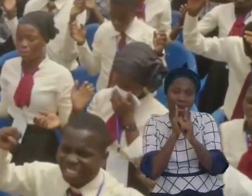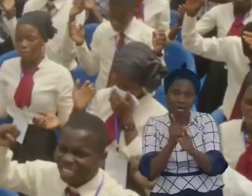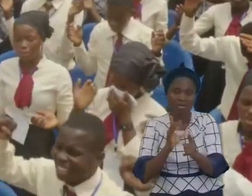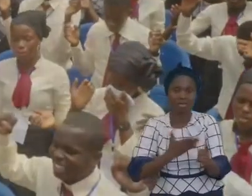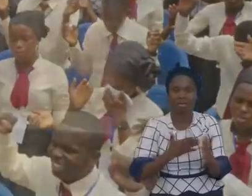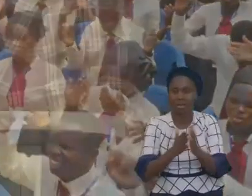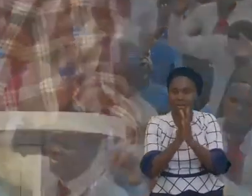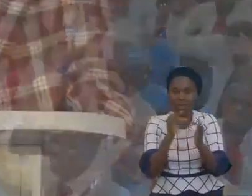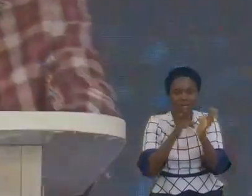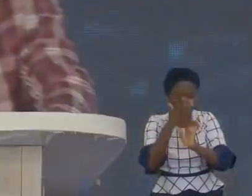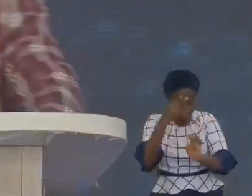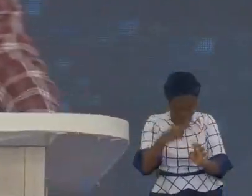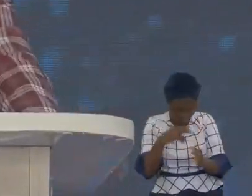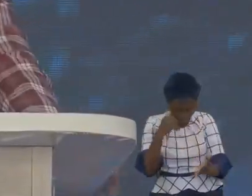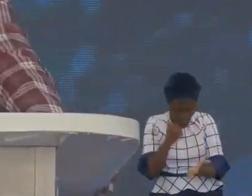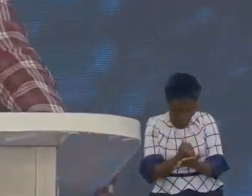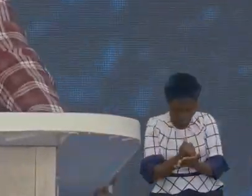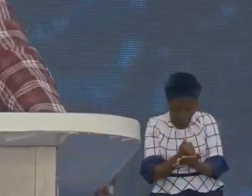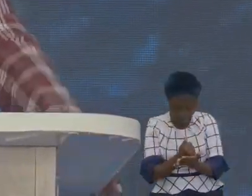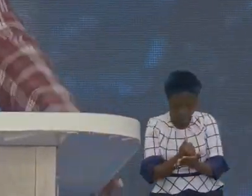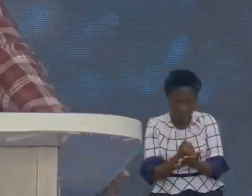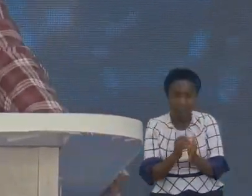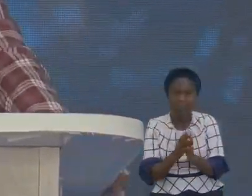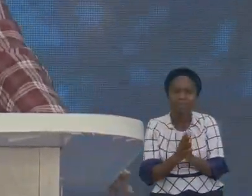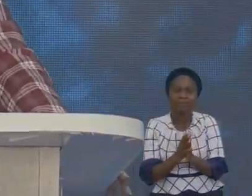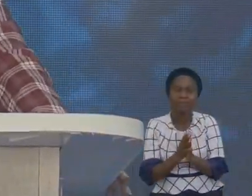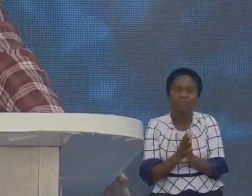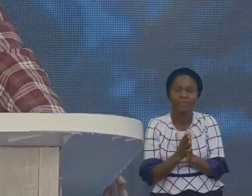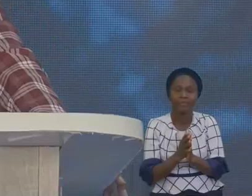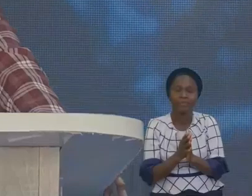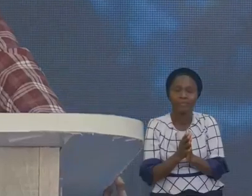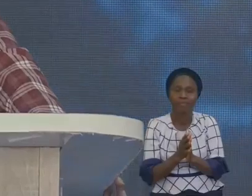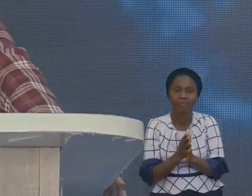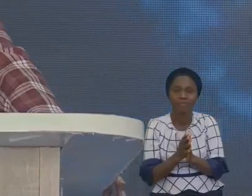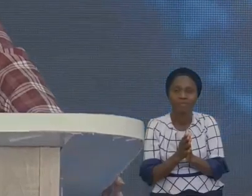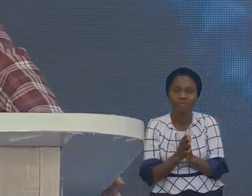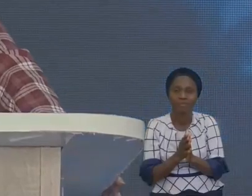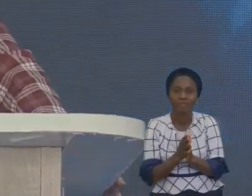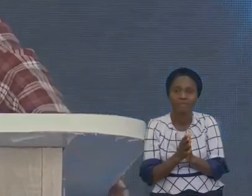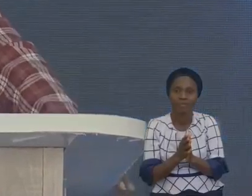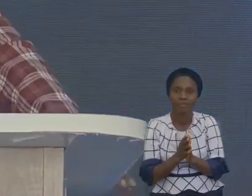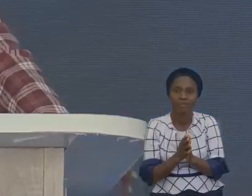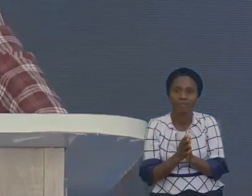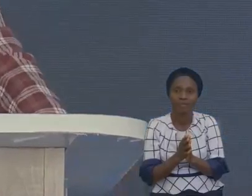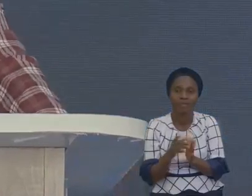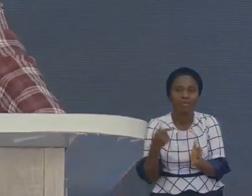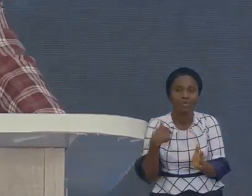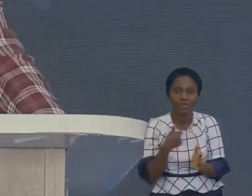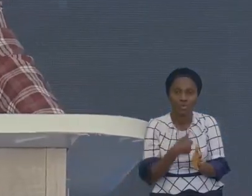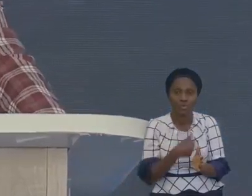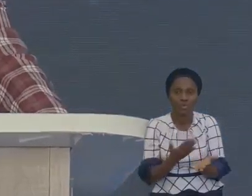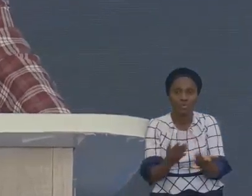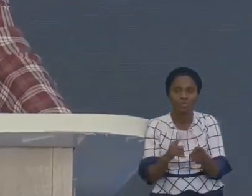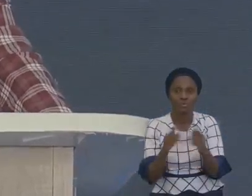We're ready now to pray. If you're sick, you lay your hand where you're sick.